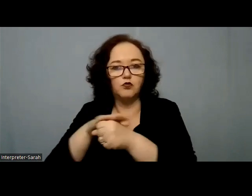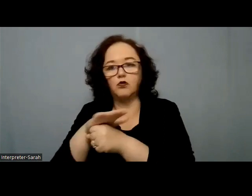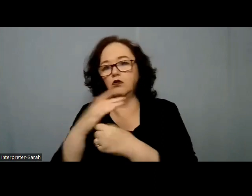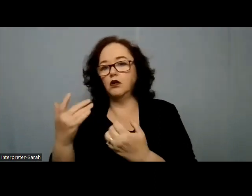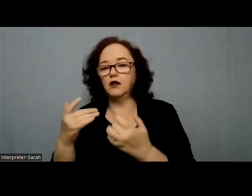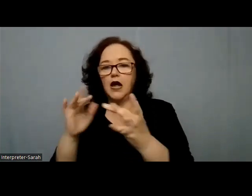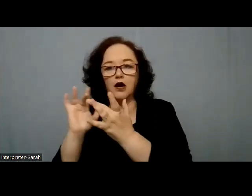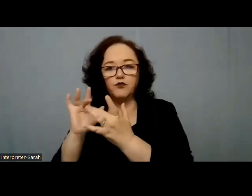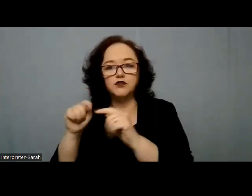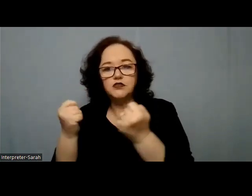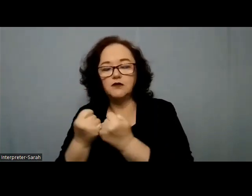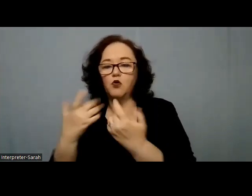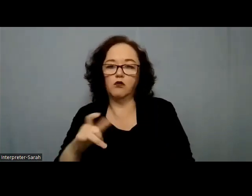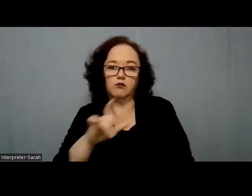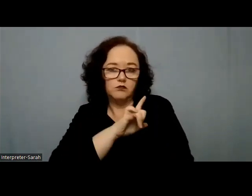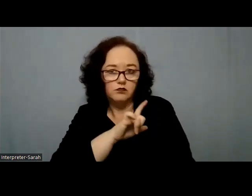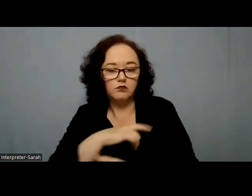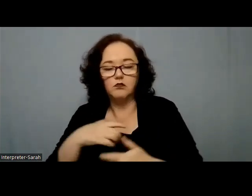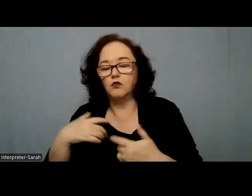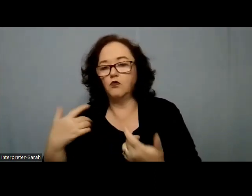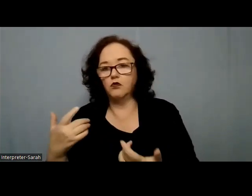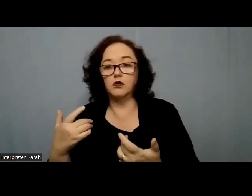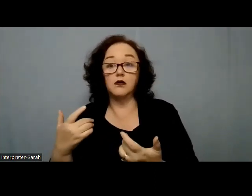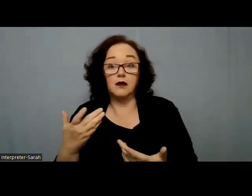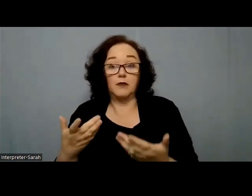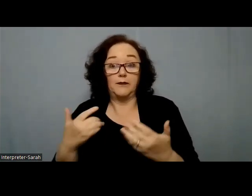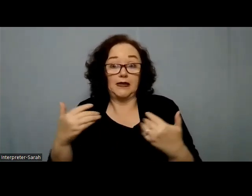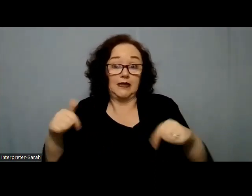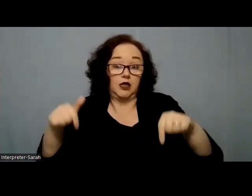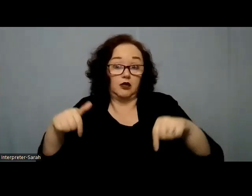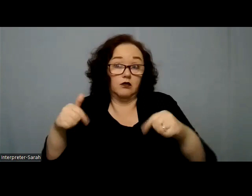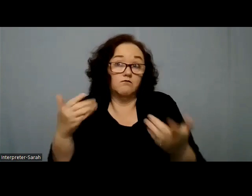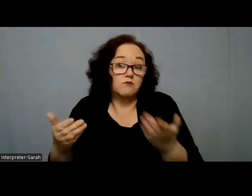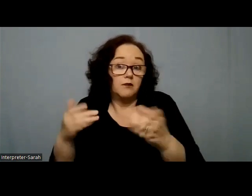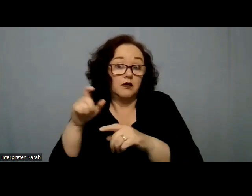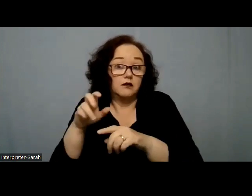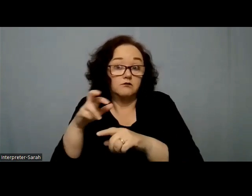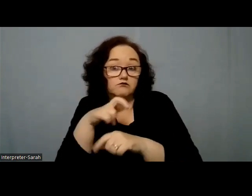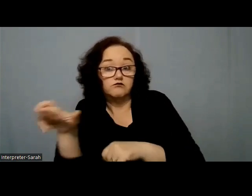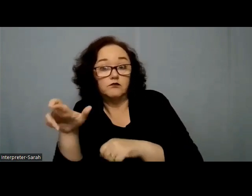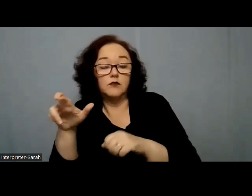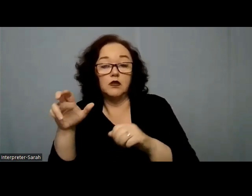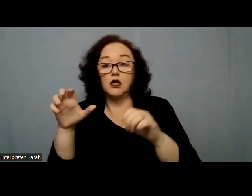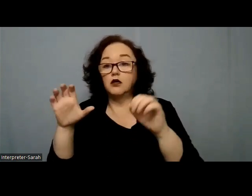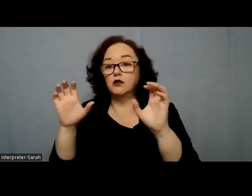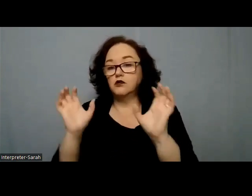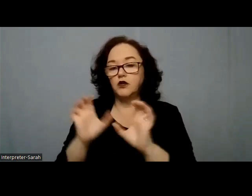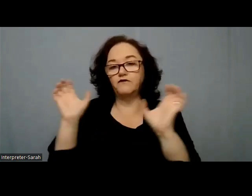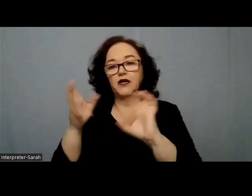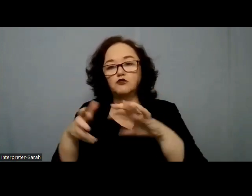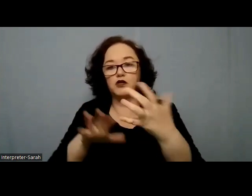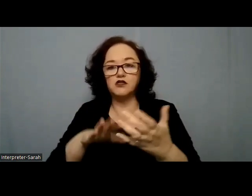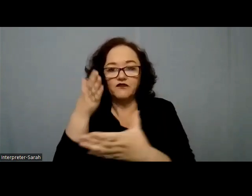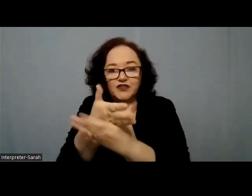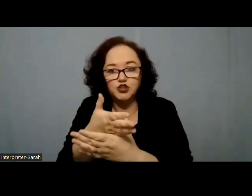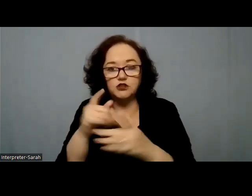in our community, which in our case might be a certified a crisis intervention team member, or it may be a